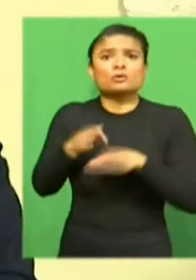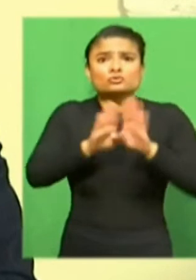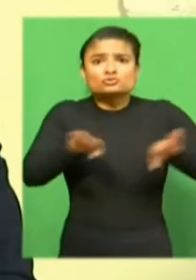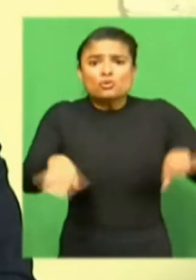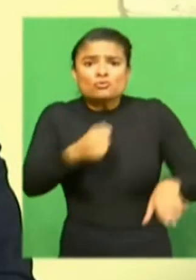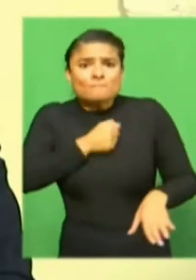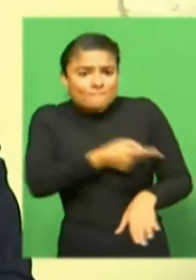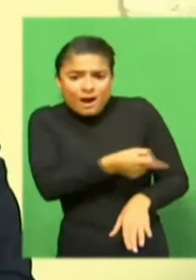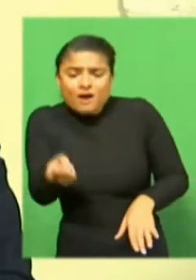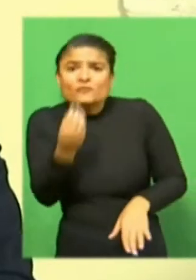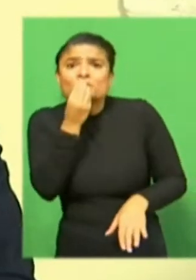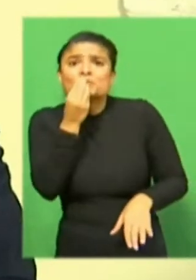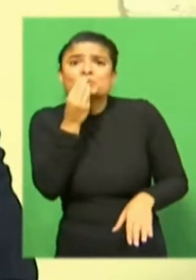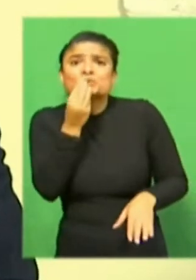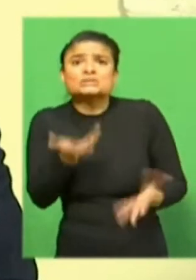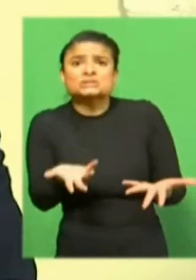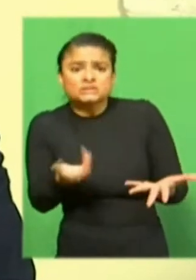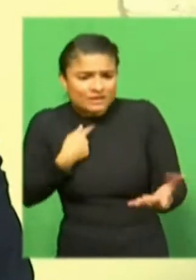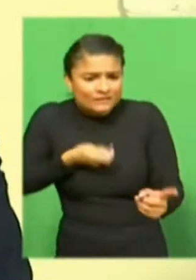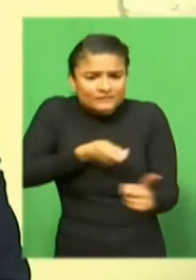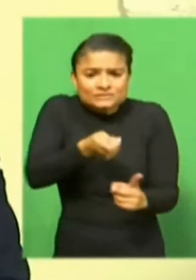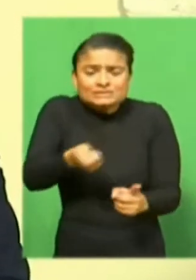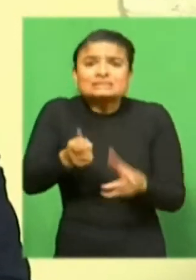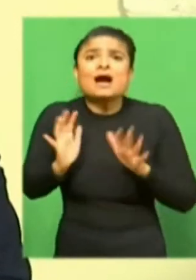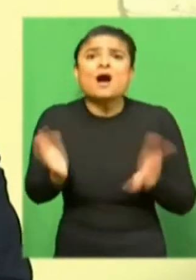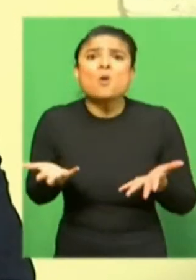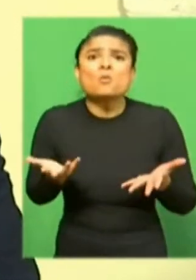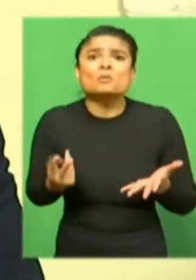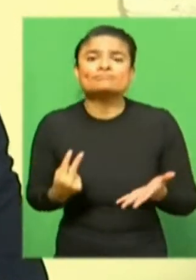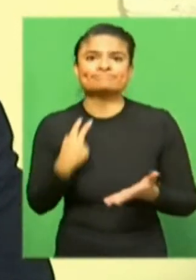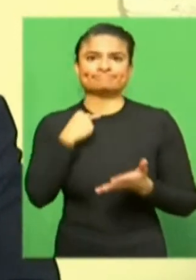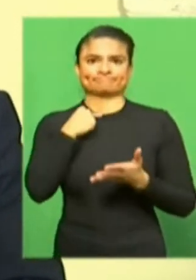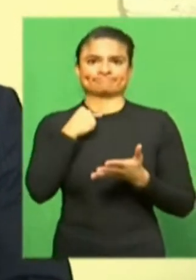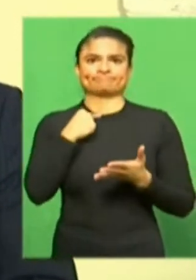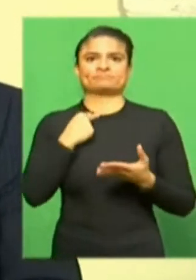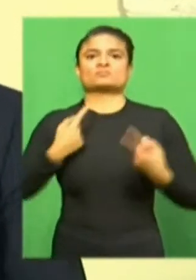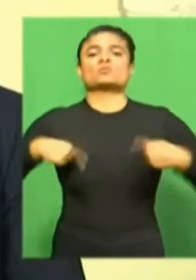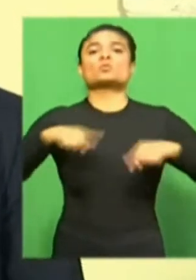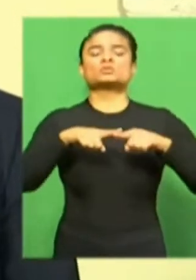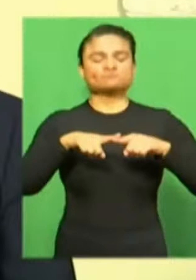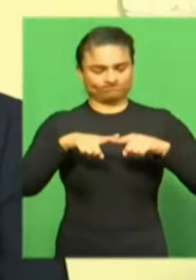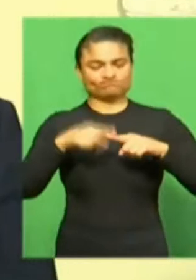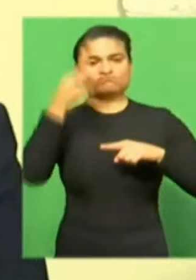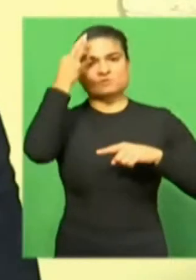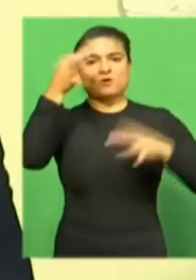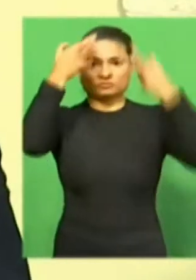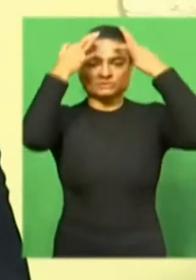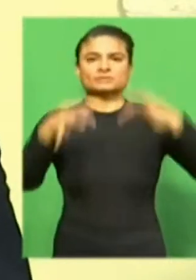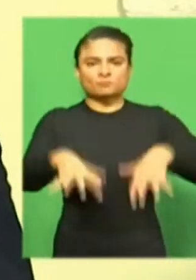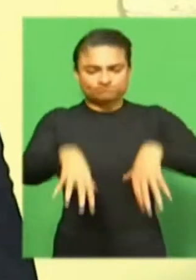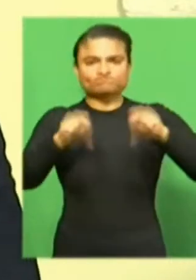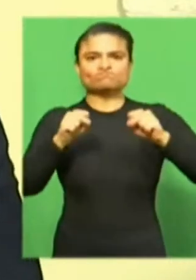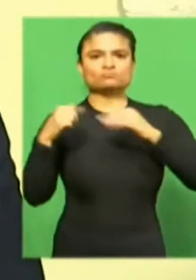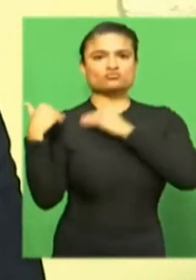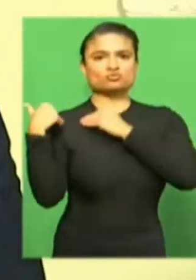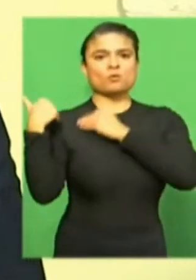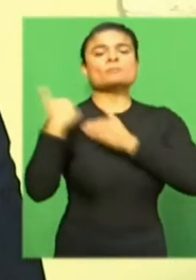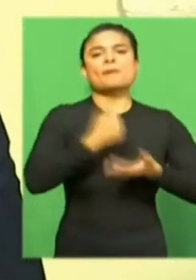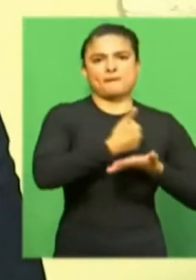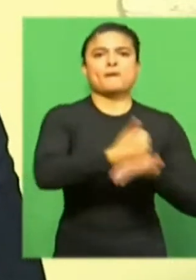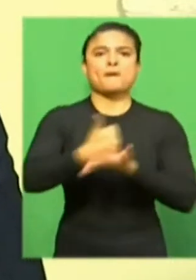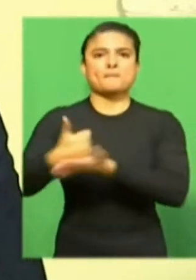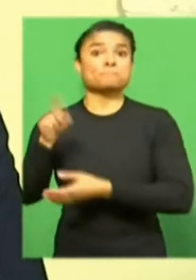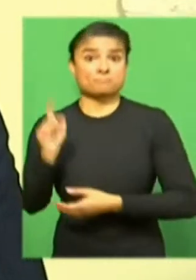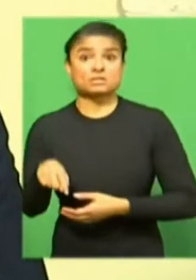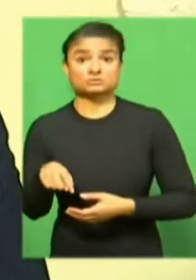We have a duty to support those affected by this violence and ensure that it never happens